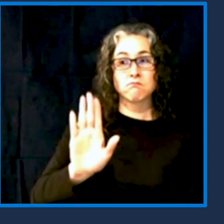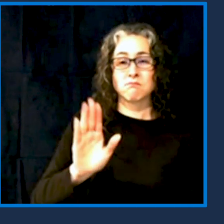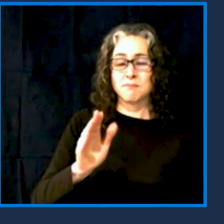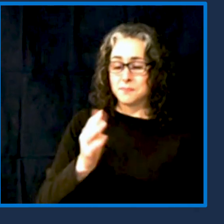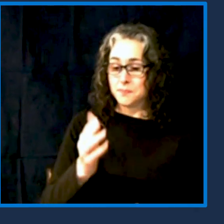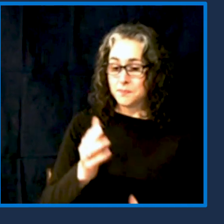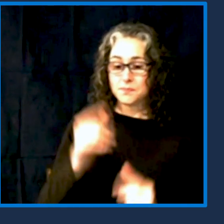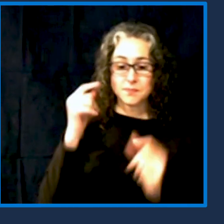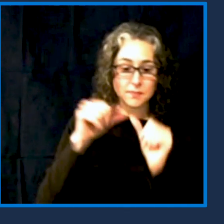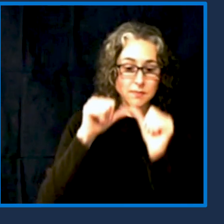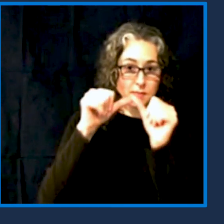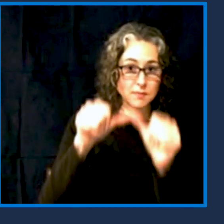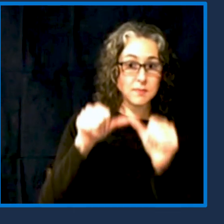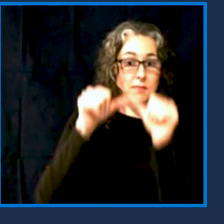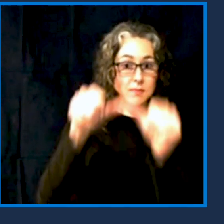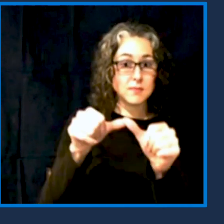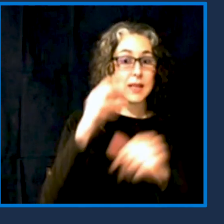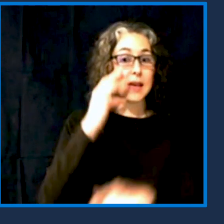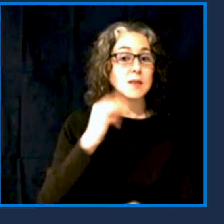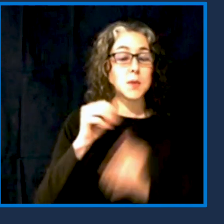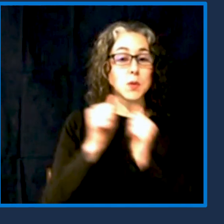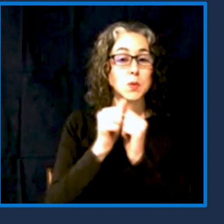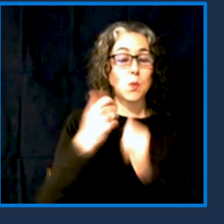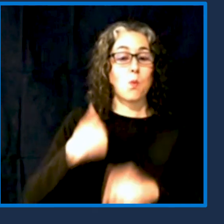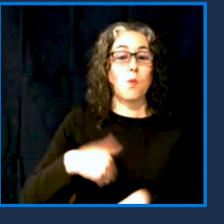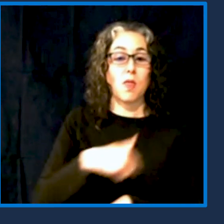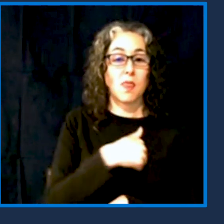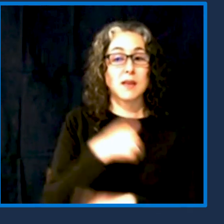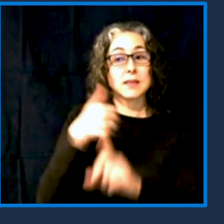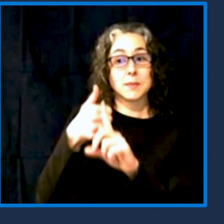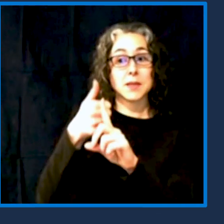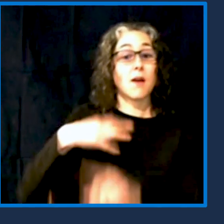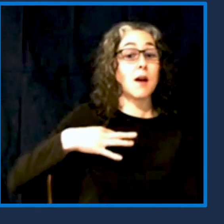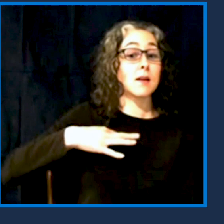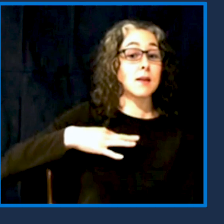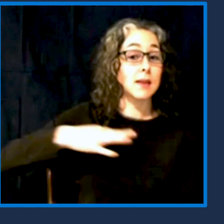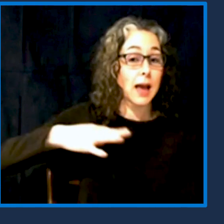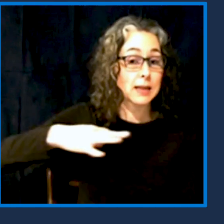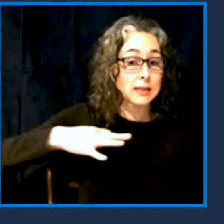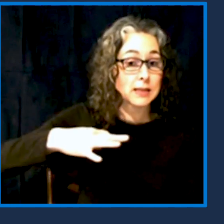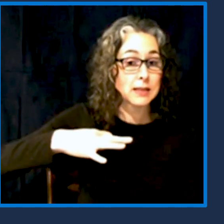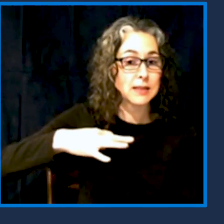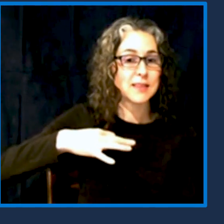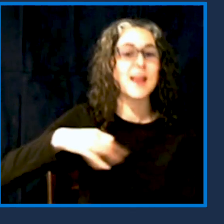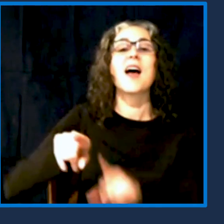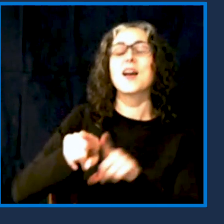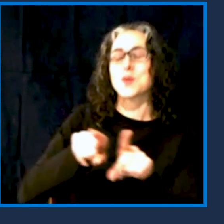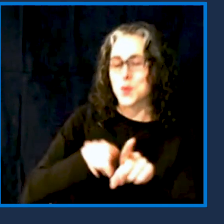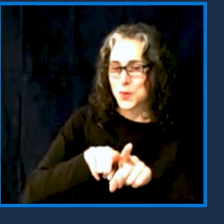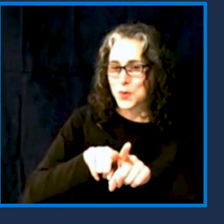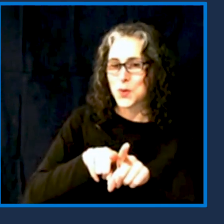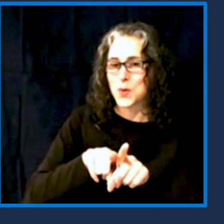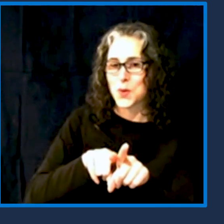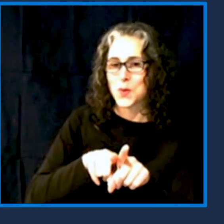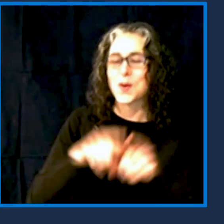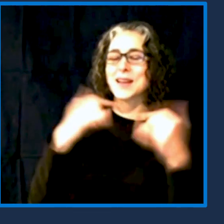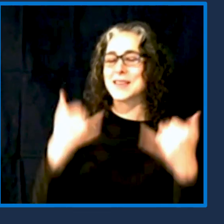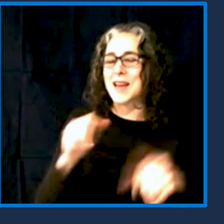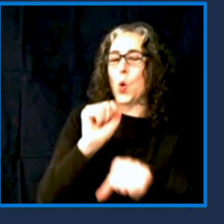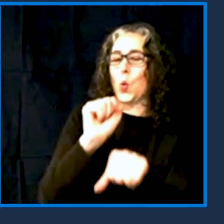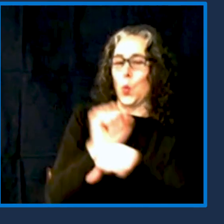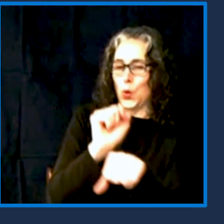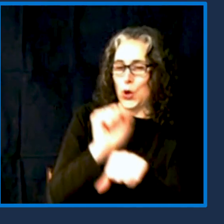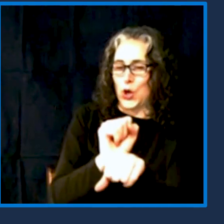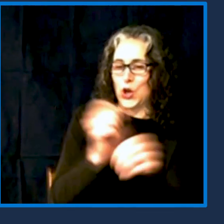had consistent experience with us while being a candidate, an intern, and now an